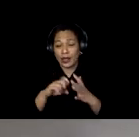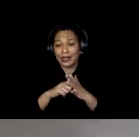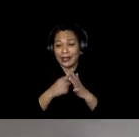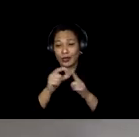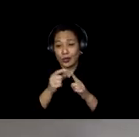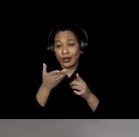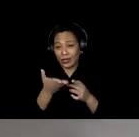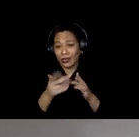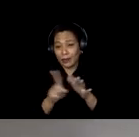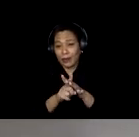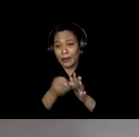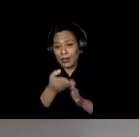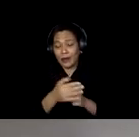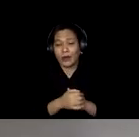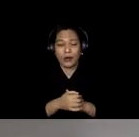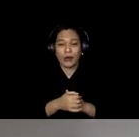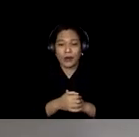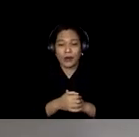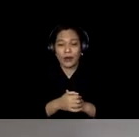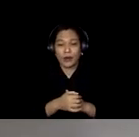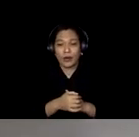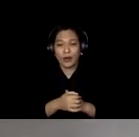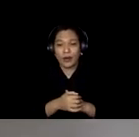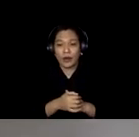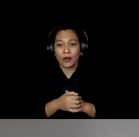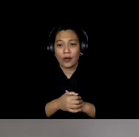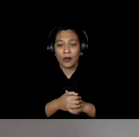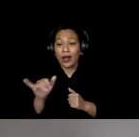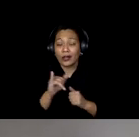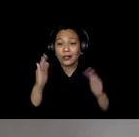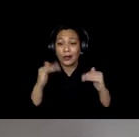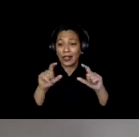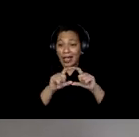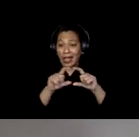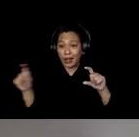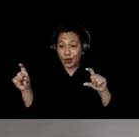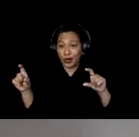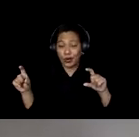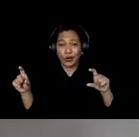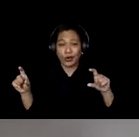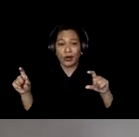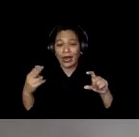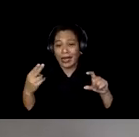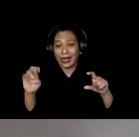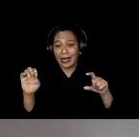there. You also want to get it into the headers of your page.